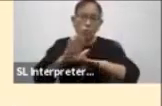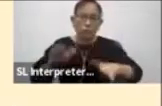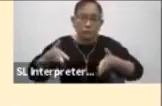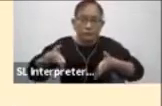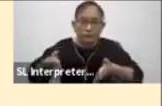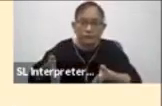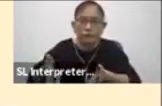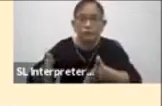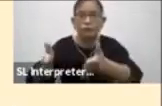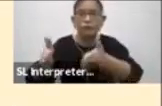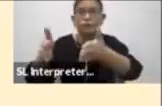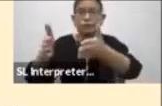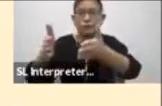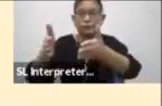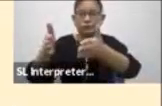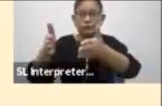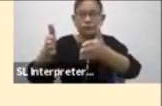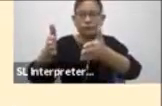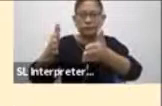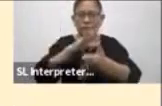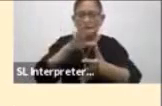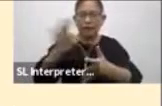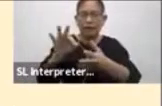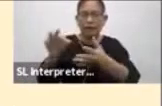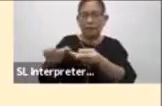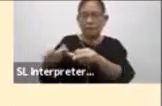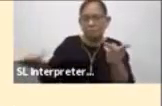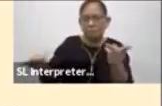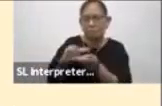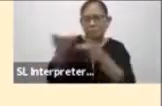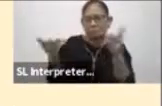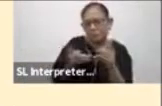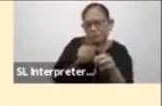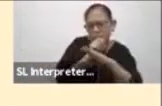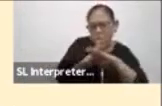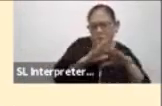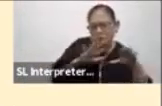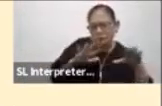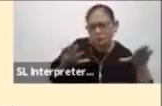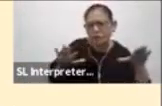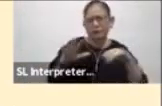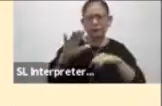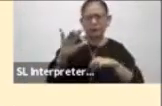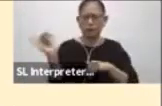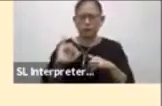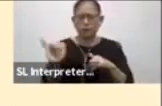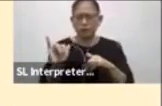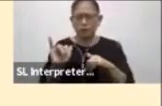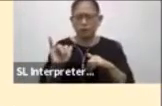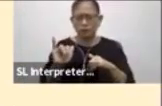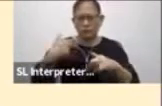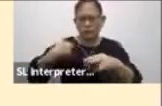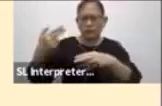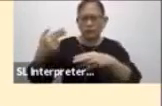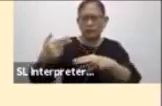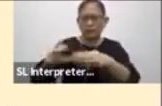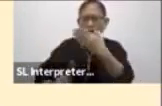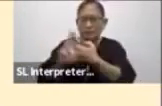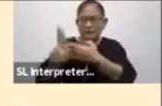and quiet areas around the camp. And also there is a higher risk of